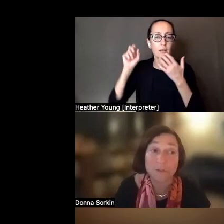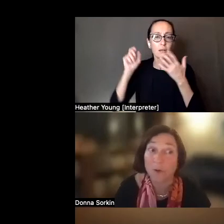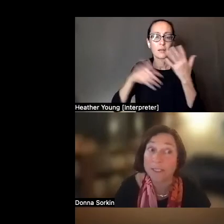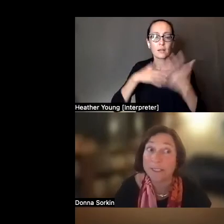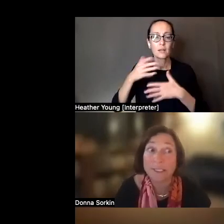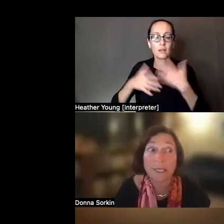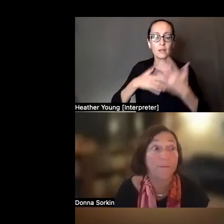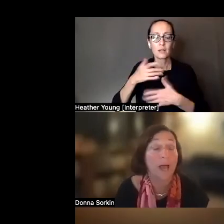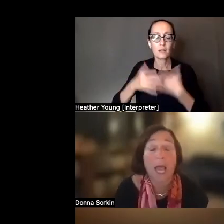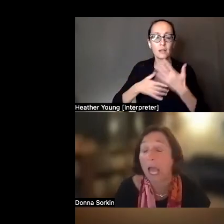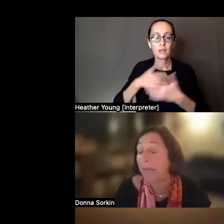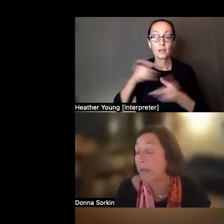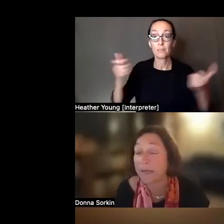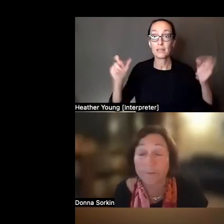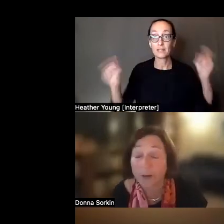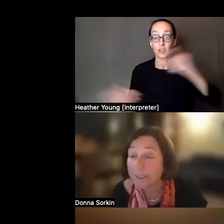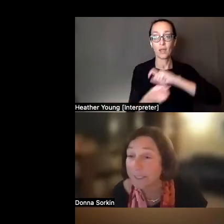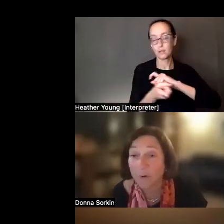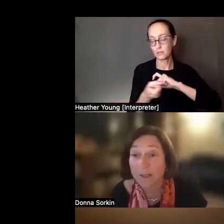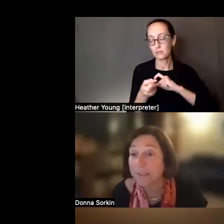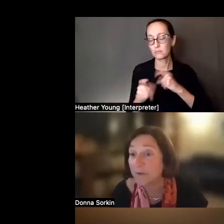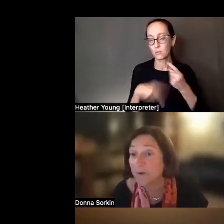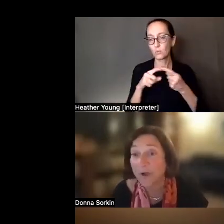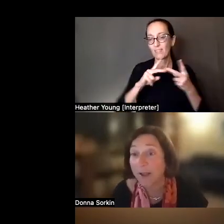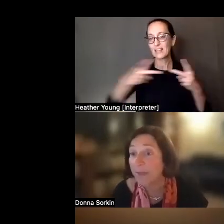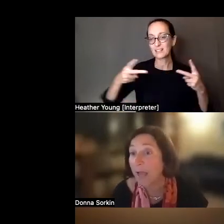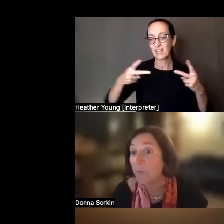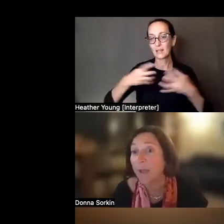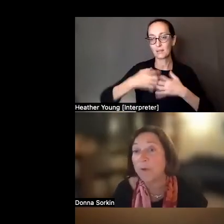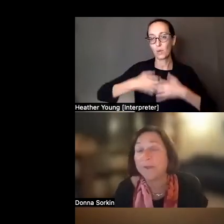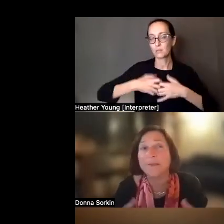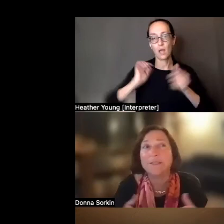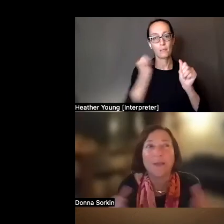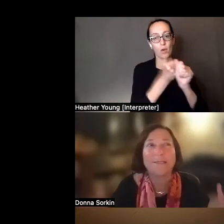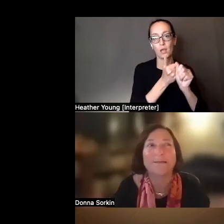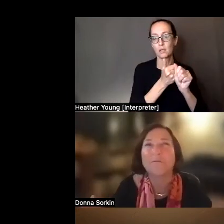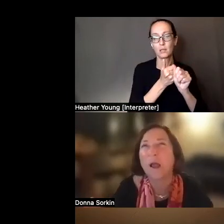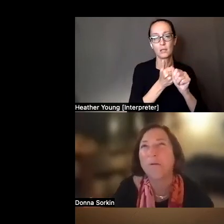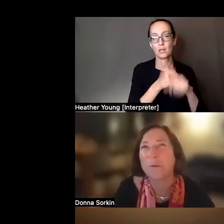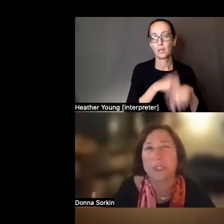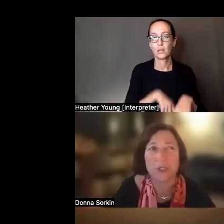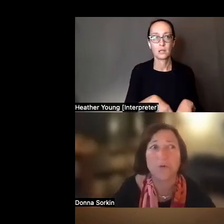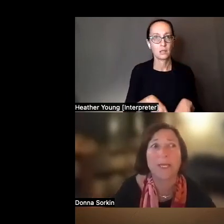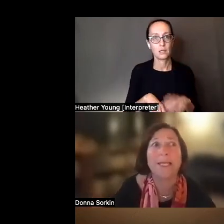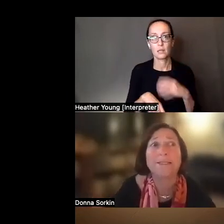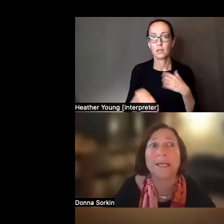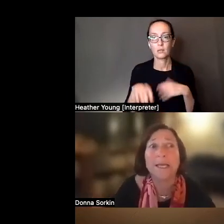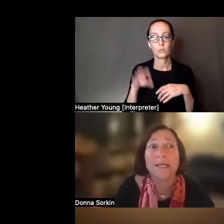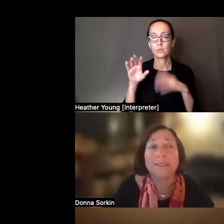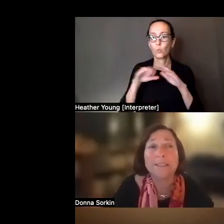was when I got an upgraded sound processor. I went within the space of probably 2